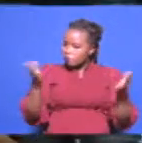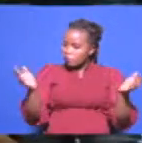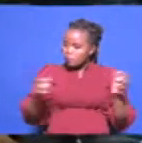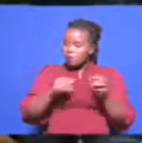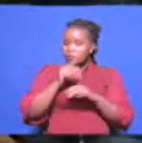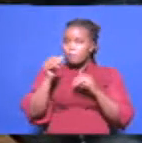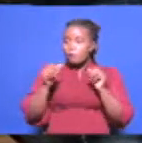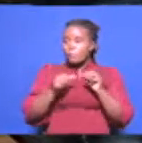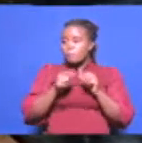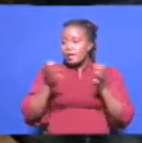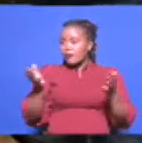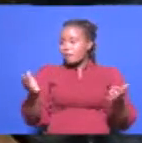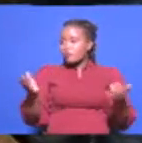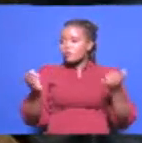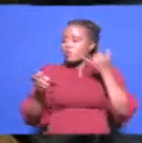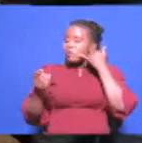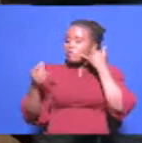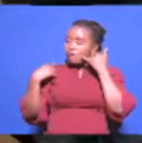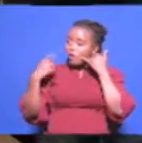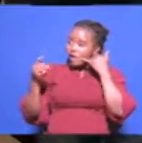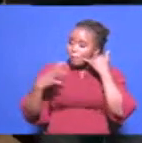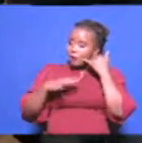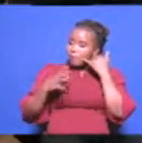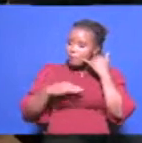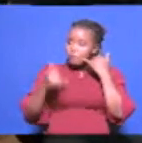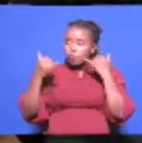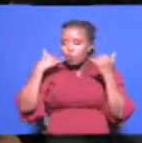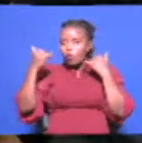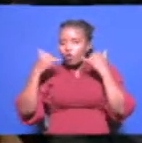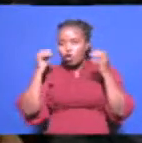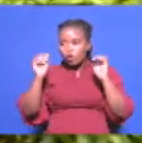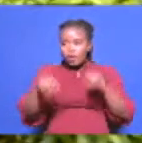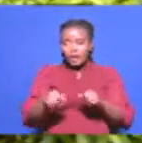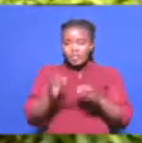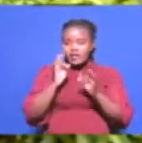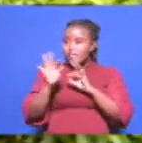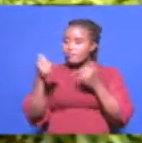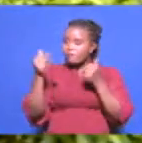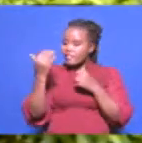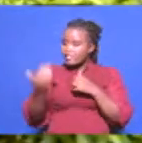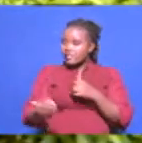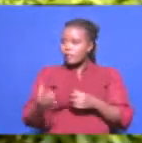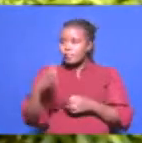number which people can call in case there's a missing child. You can call